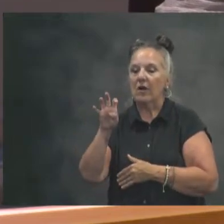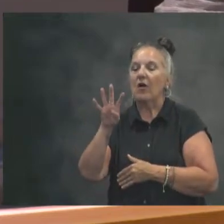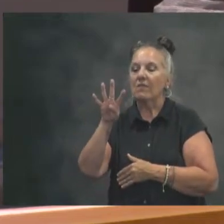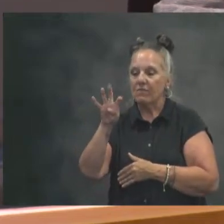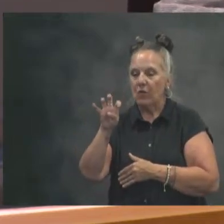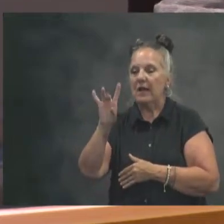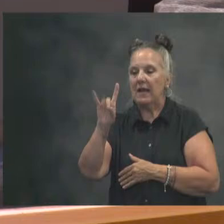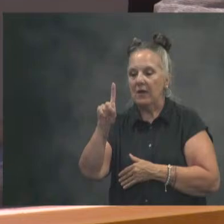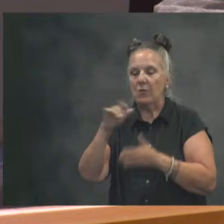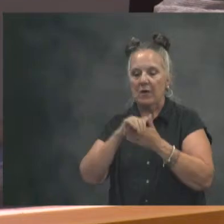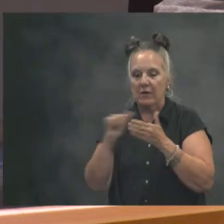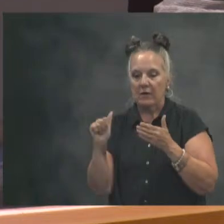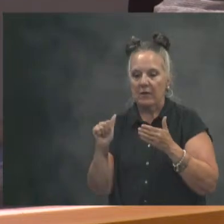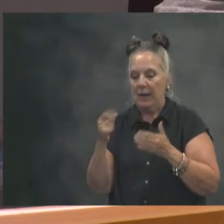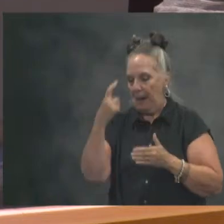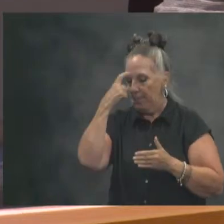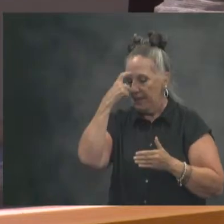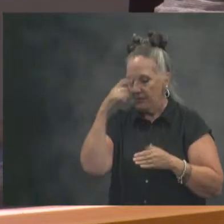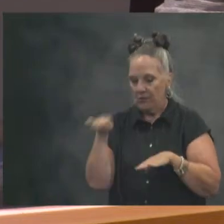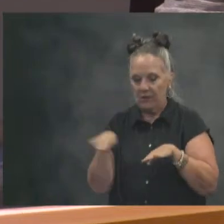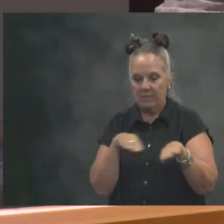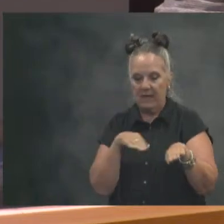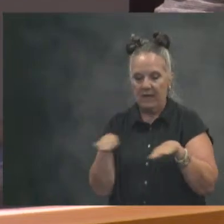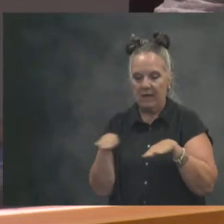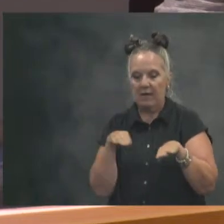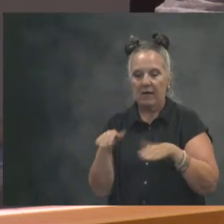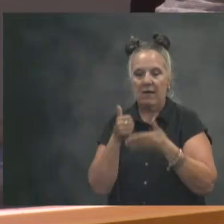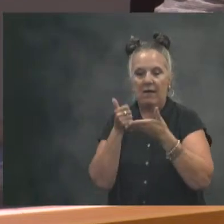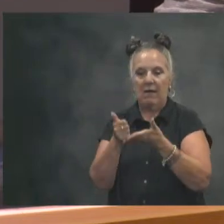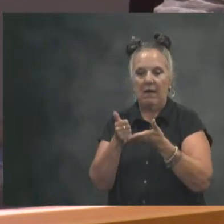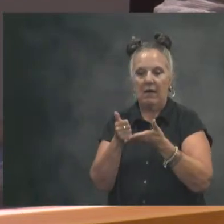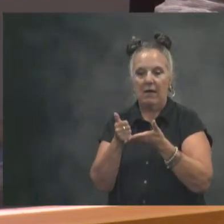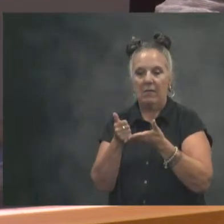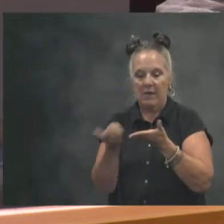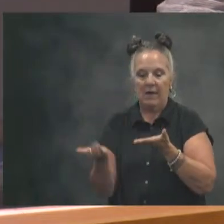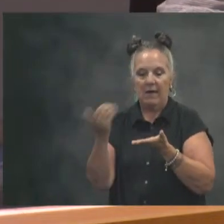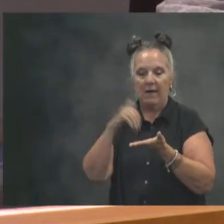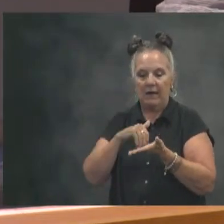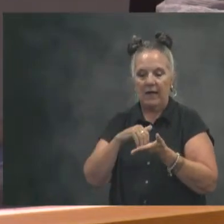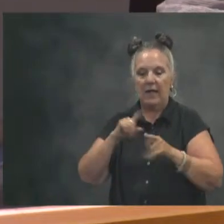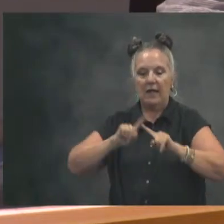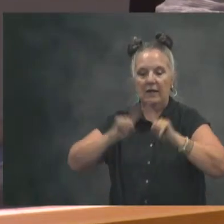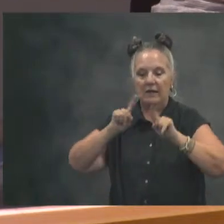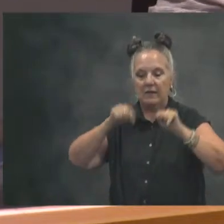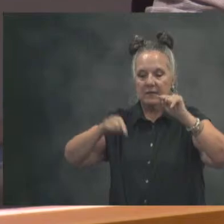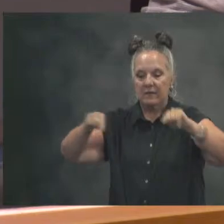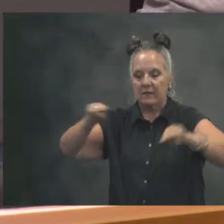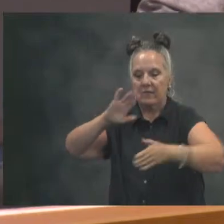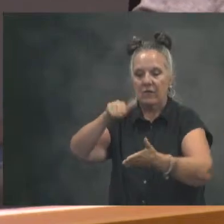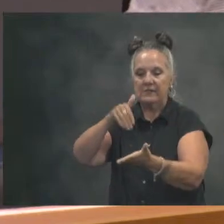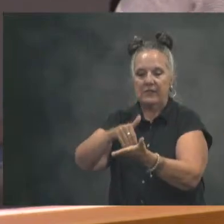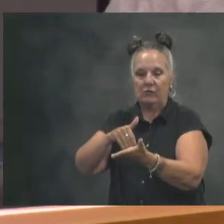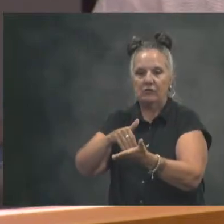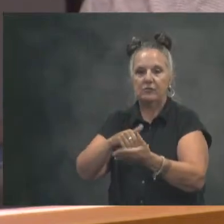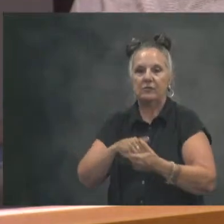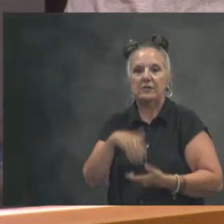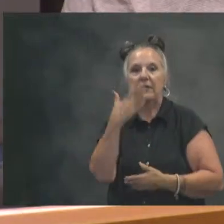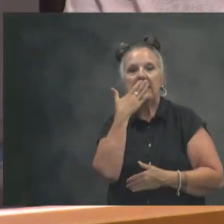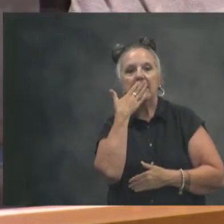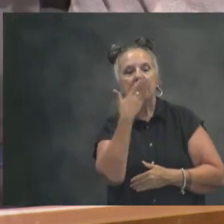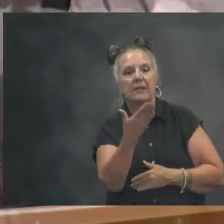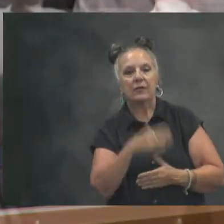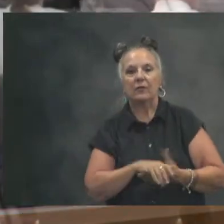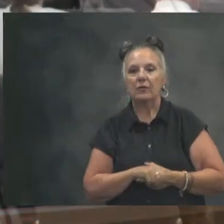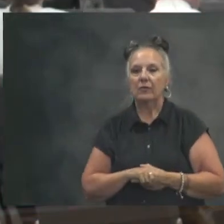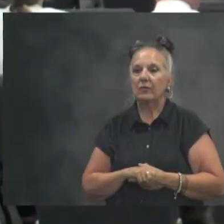$51,481. And Mental and Behavioral Health Providers renewal to various vendors, unit prices. Thank you, Mr. Bickford.